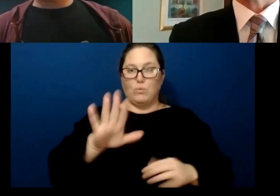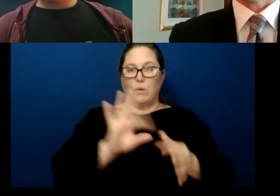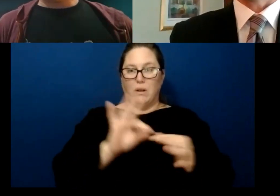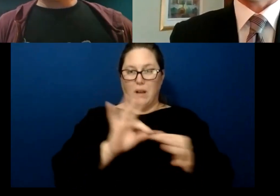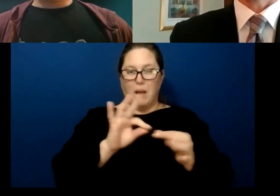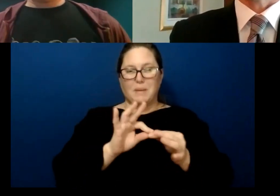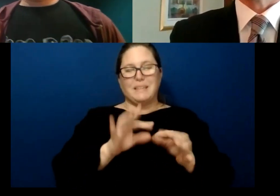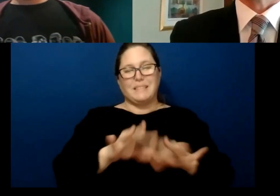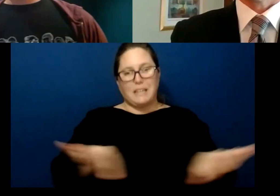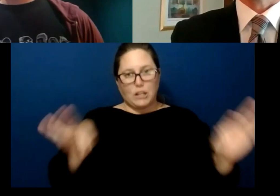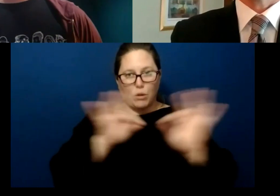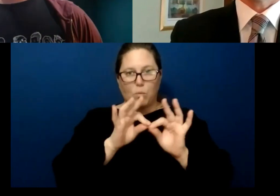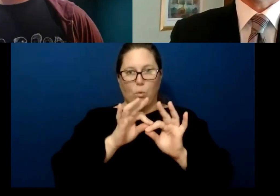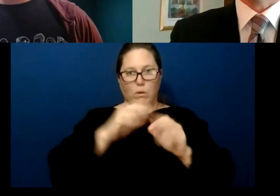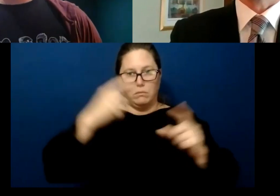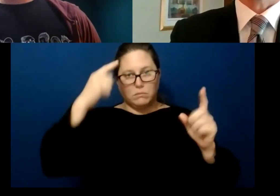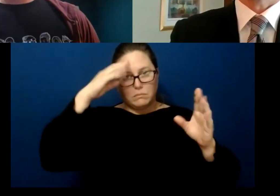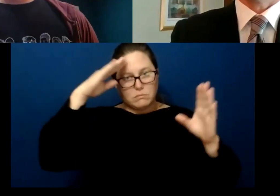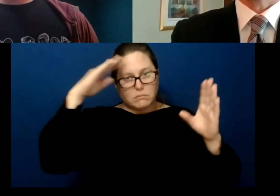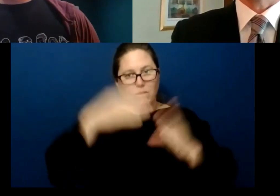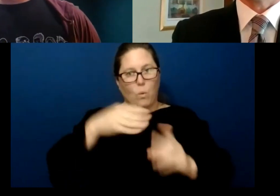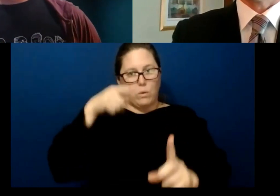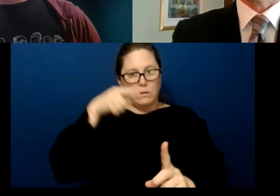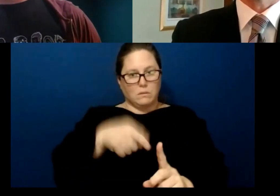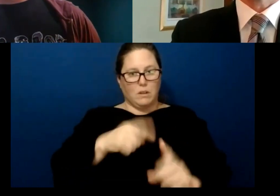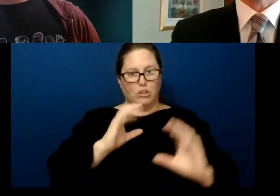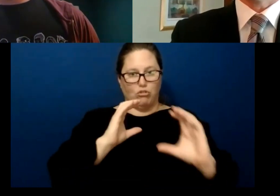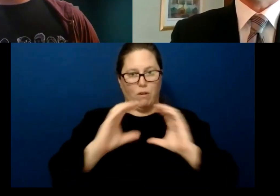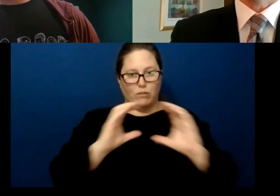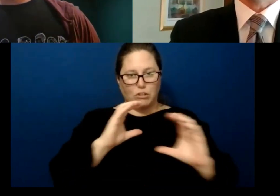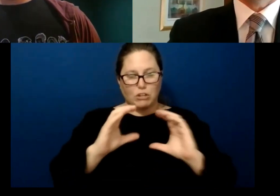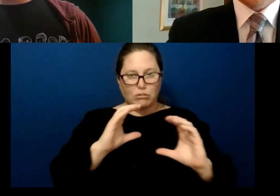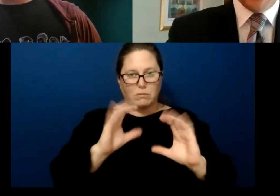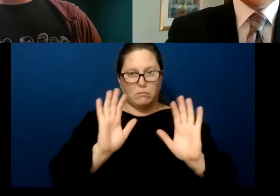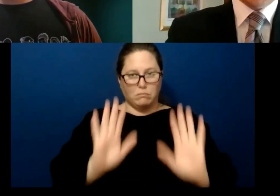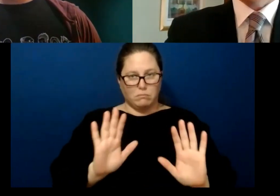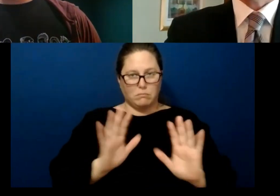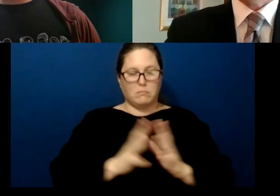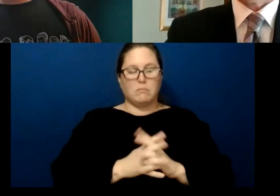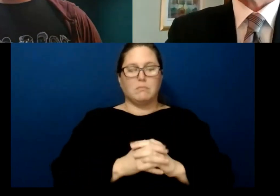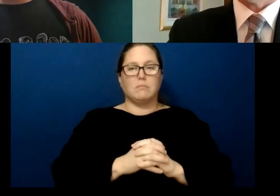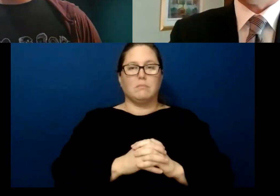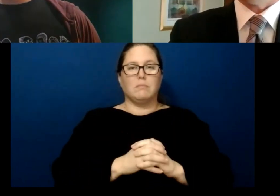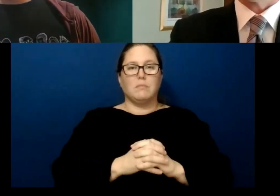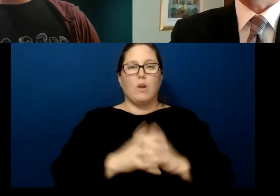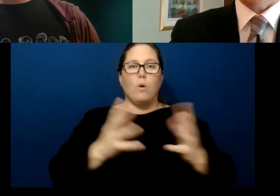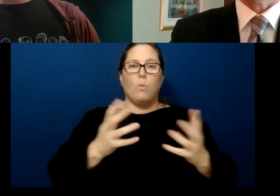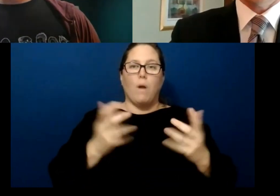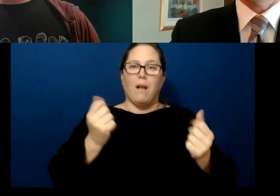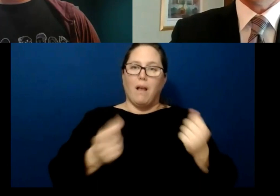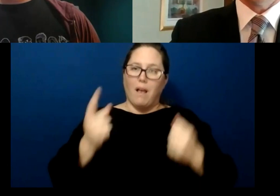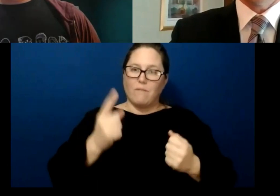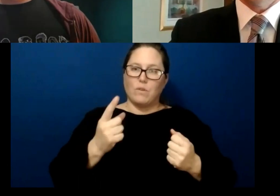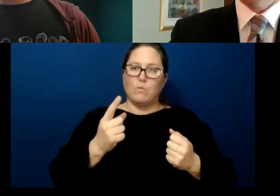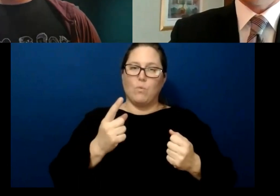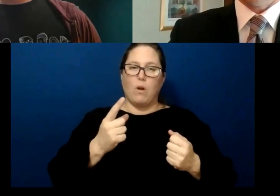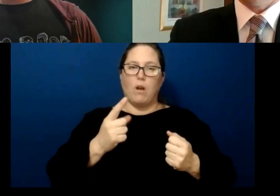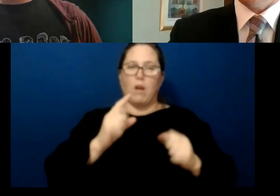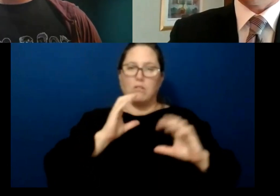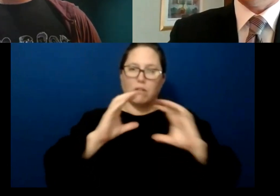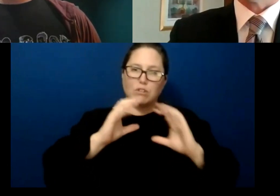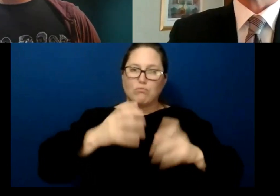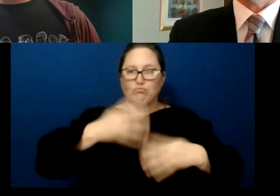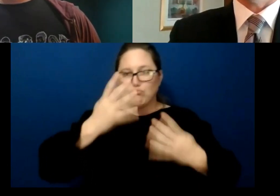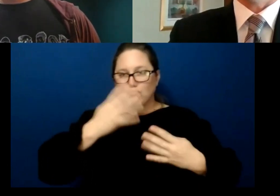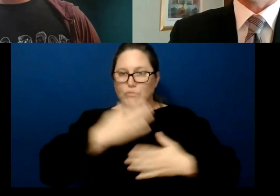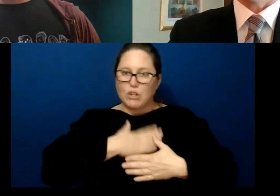stay focused on our conversation and make sure that everybody can enjoy the discussion and no distractions. Not sure